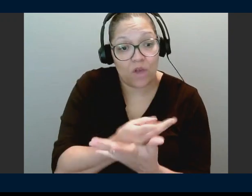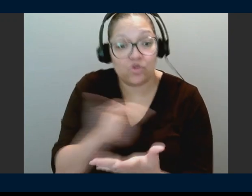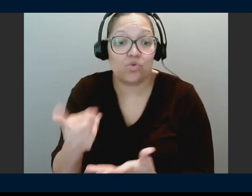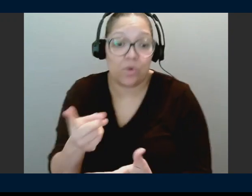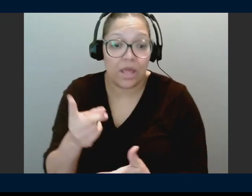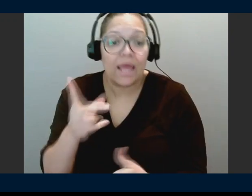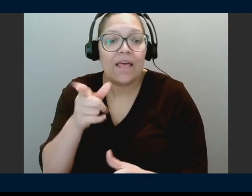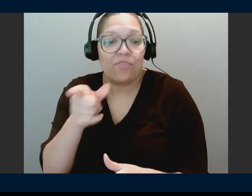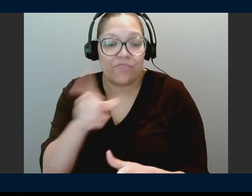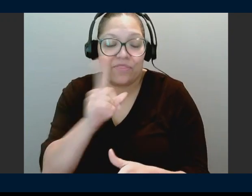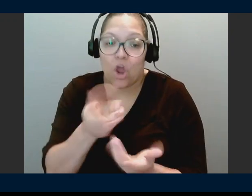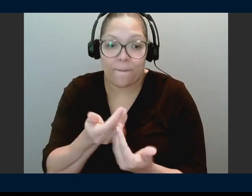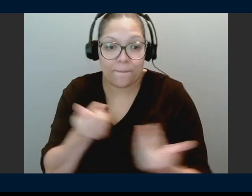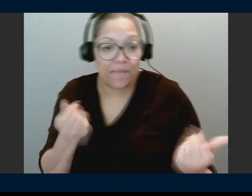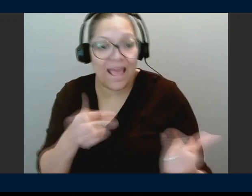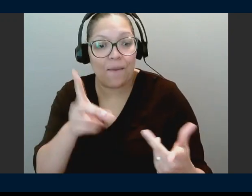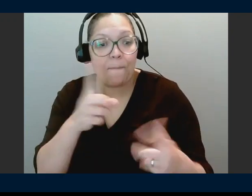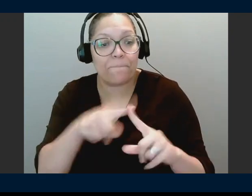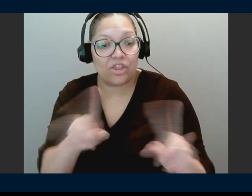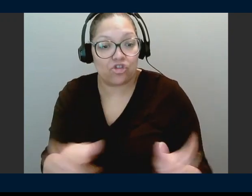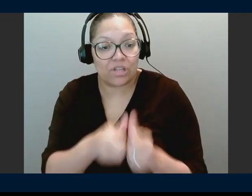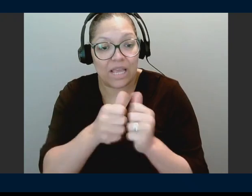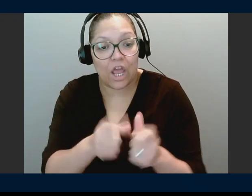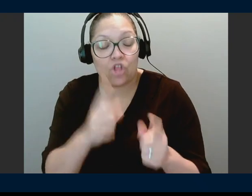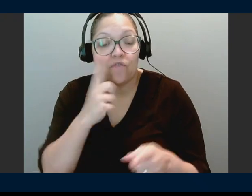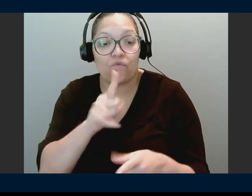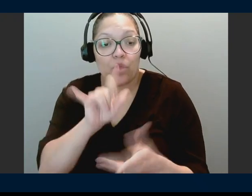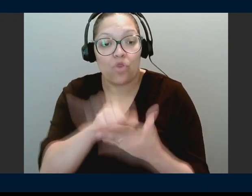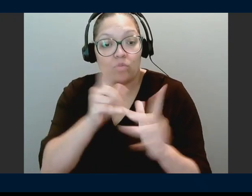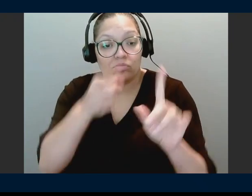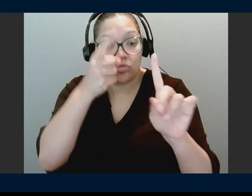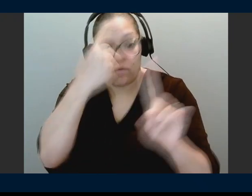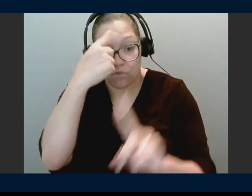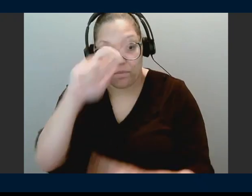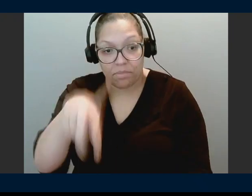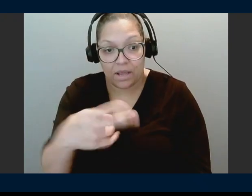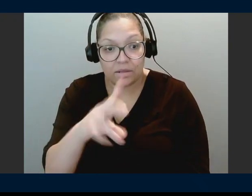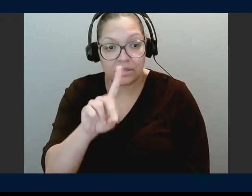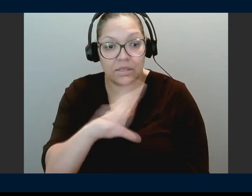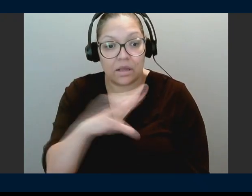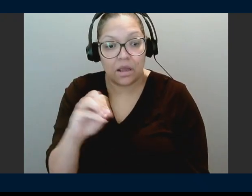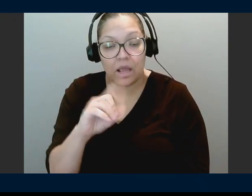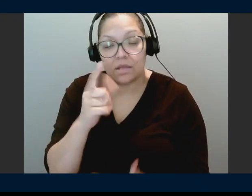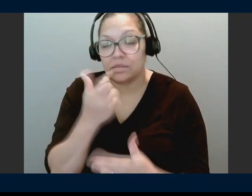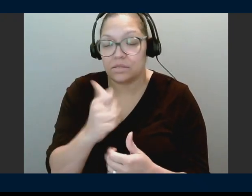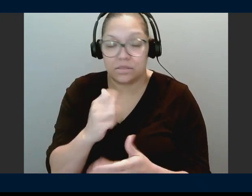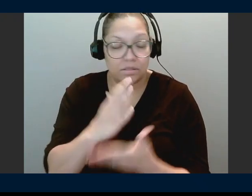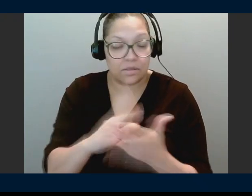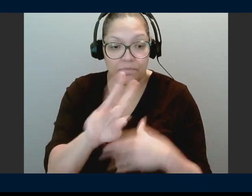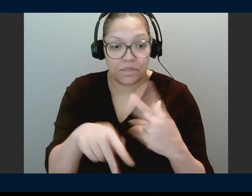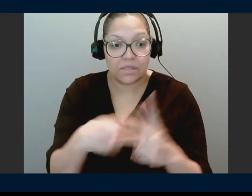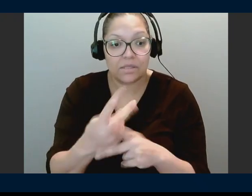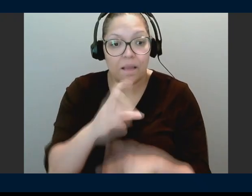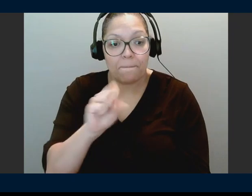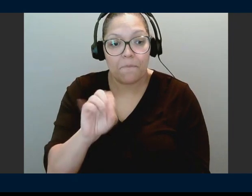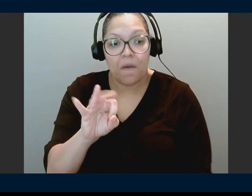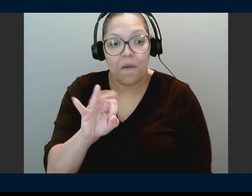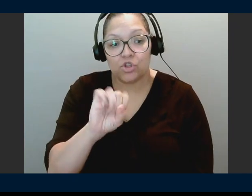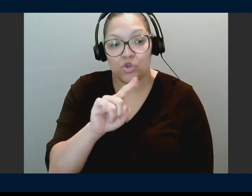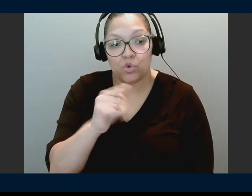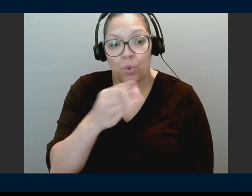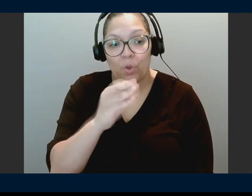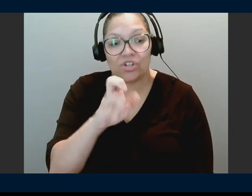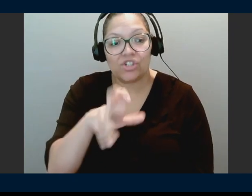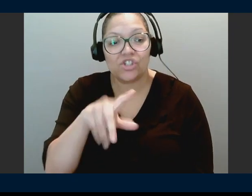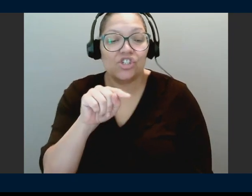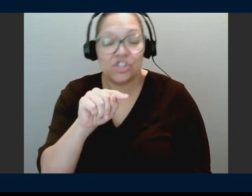managed and administered together to support students who are pursuing a PhD in some type of stewardship science. Both SSGF and